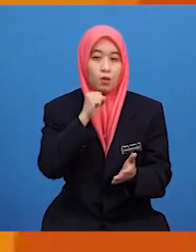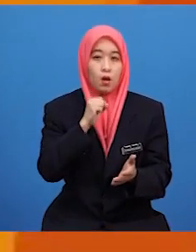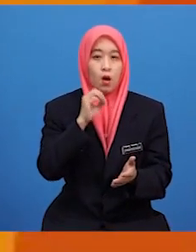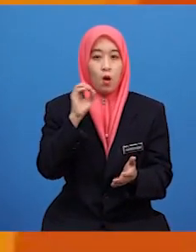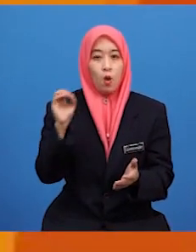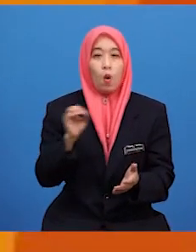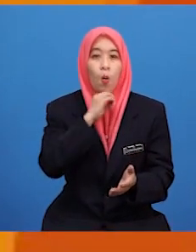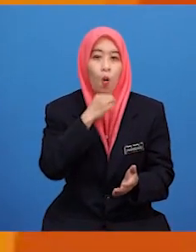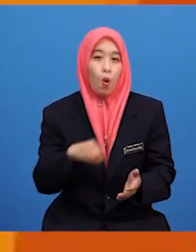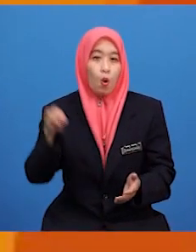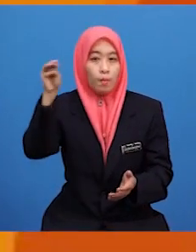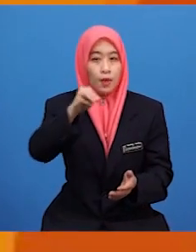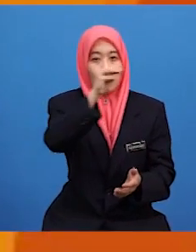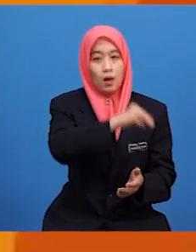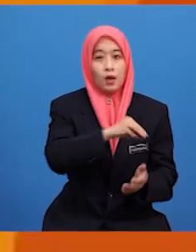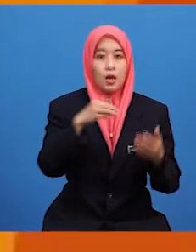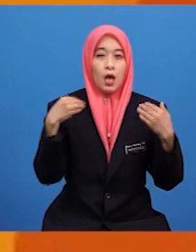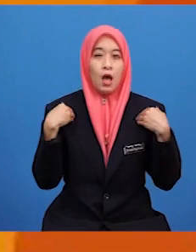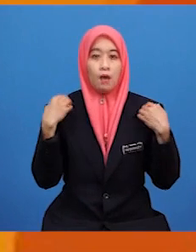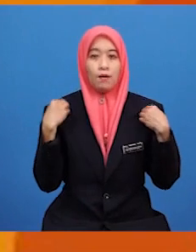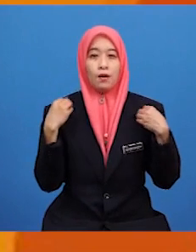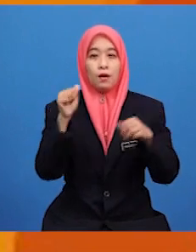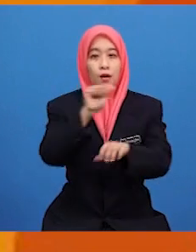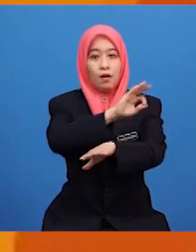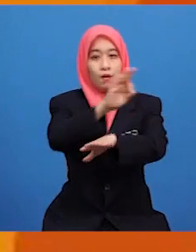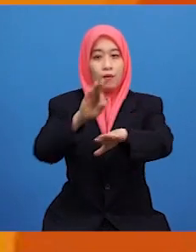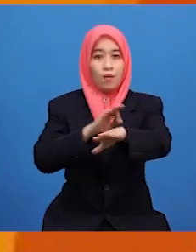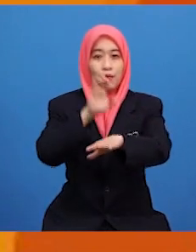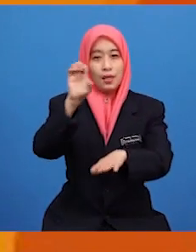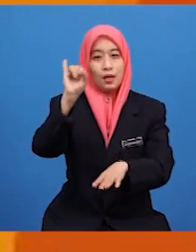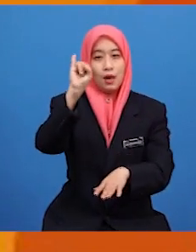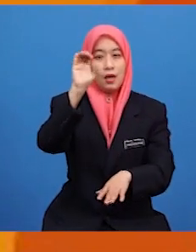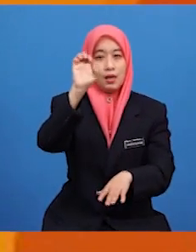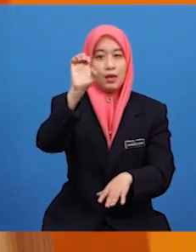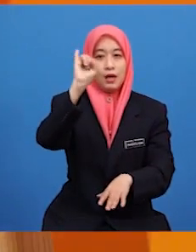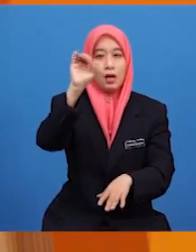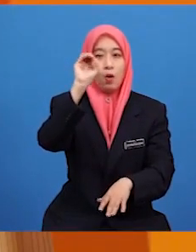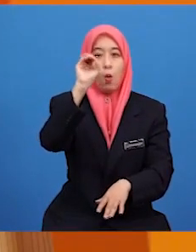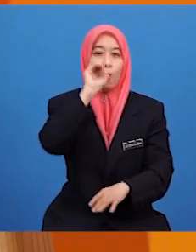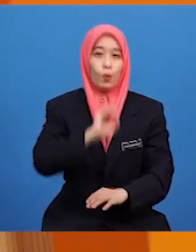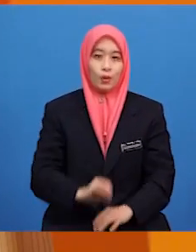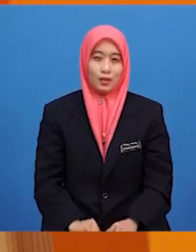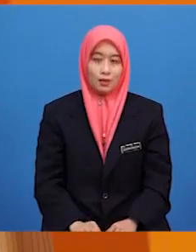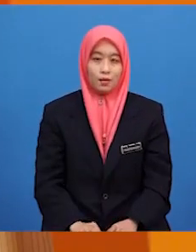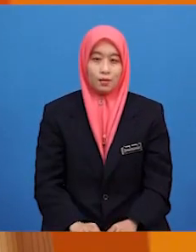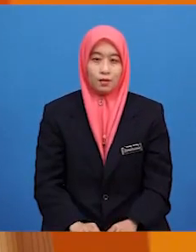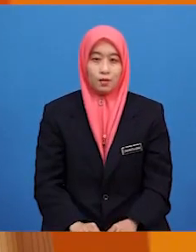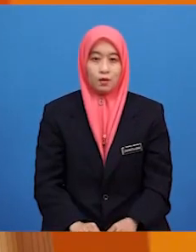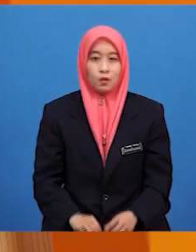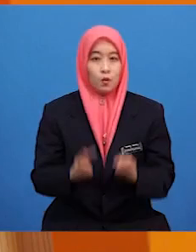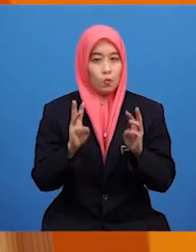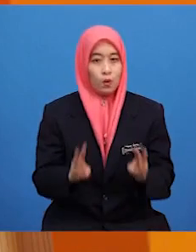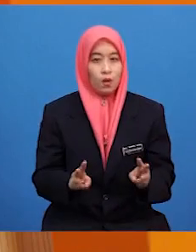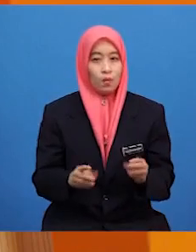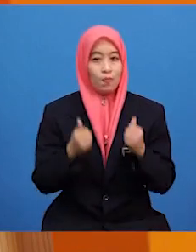Old MacDonald had a farm, E-I-E-I-O. Wow,